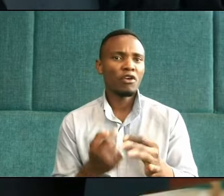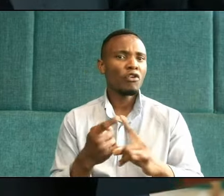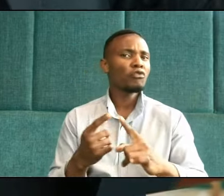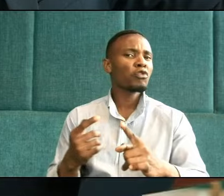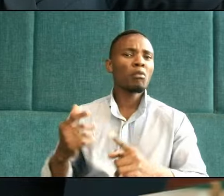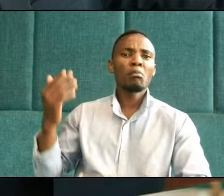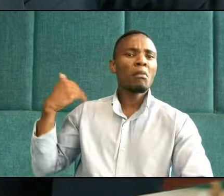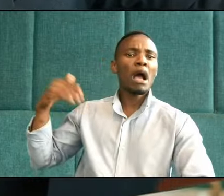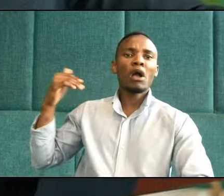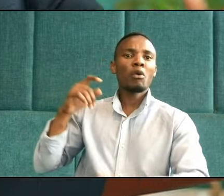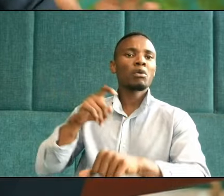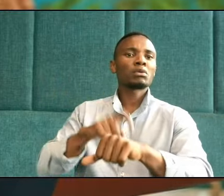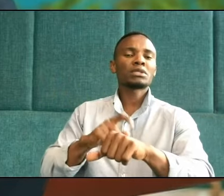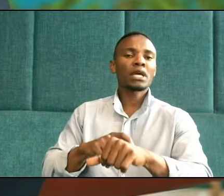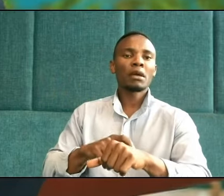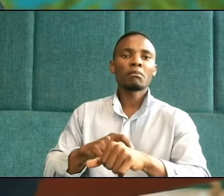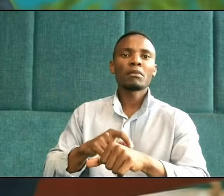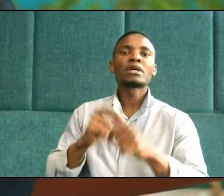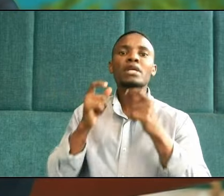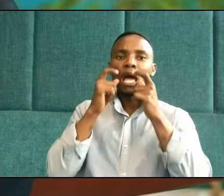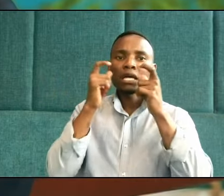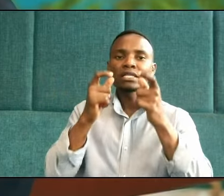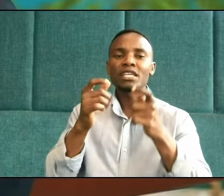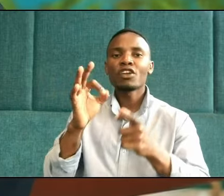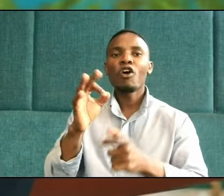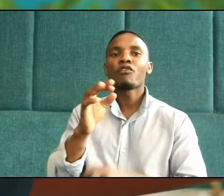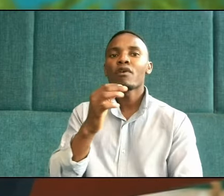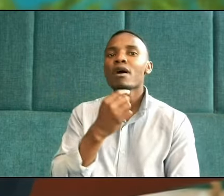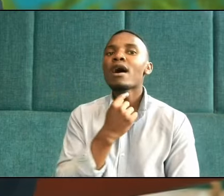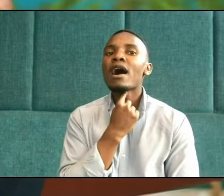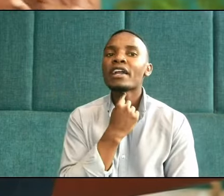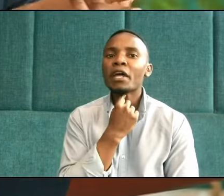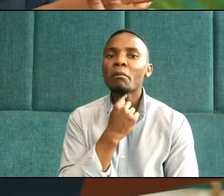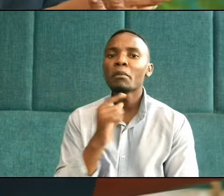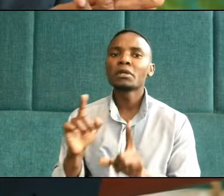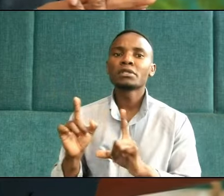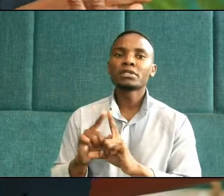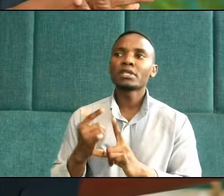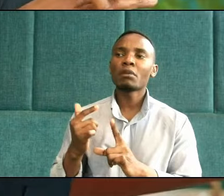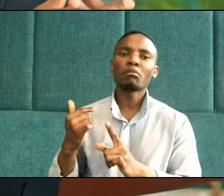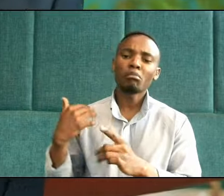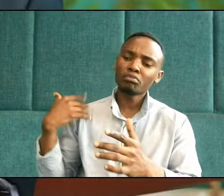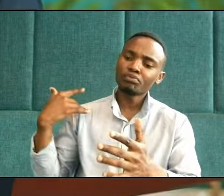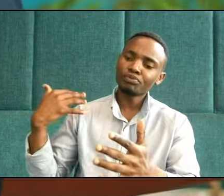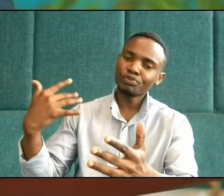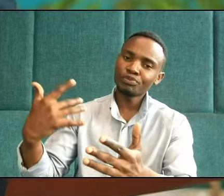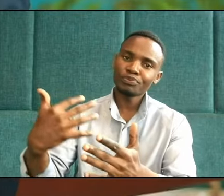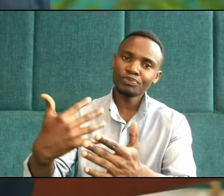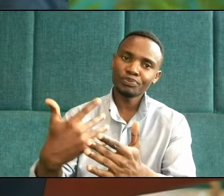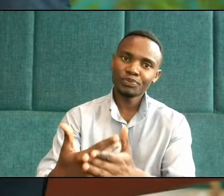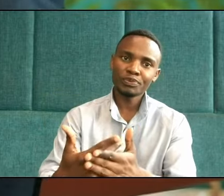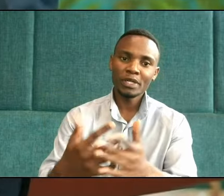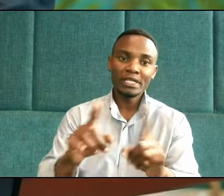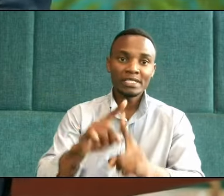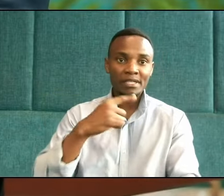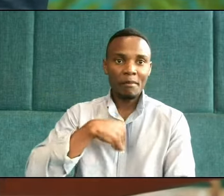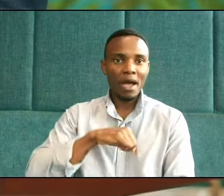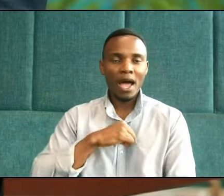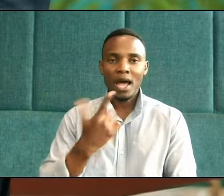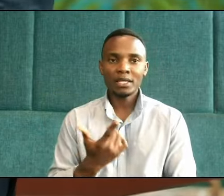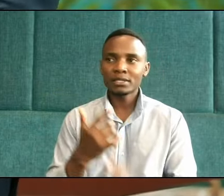where sin started and join the time and eternity and come and find us here, and it will